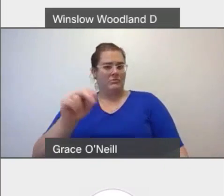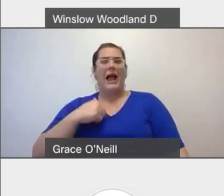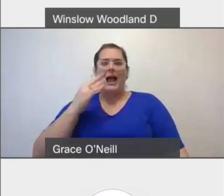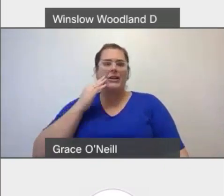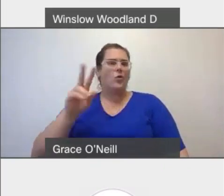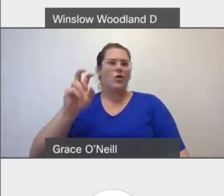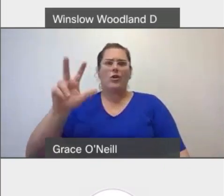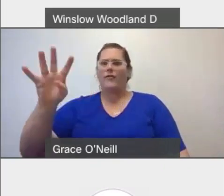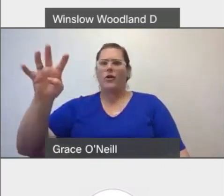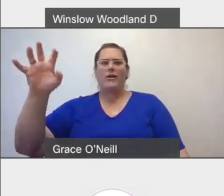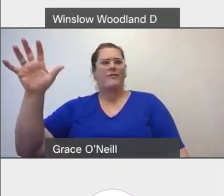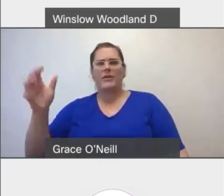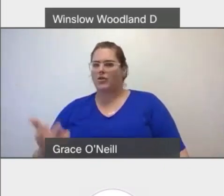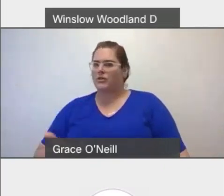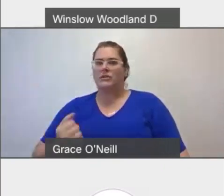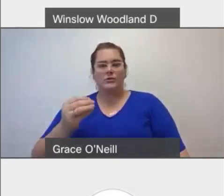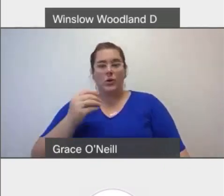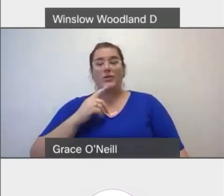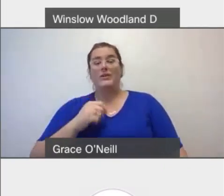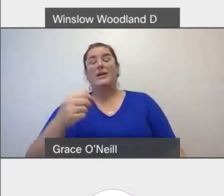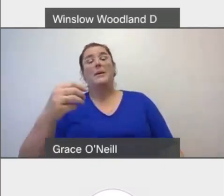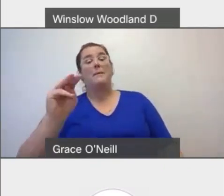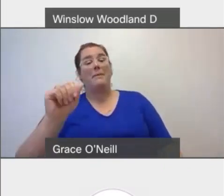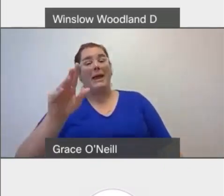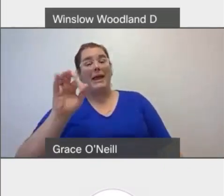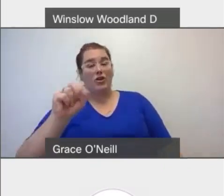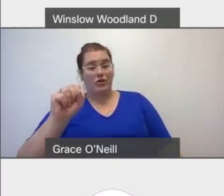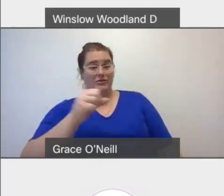was a question at the mayor's press conference. I would